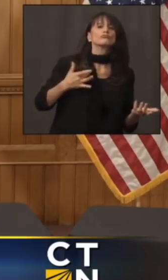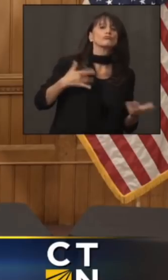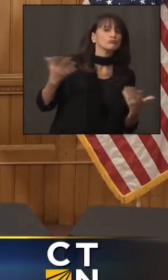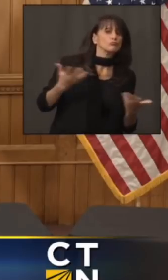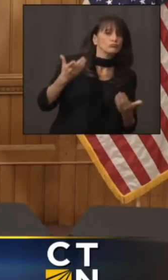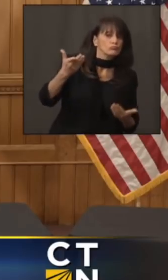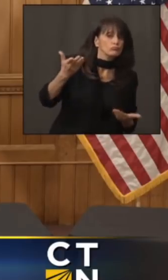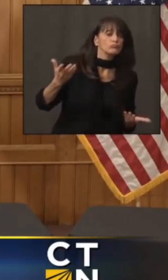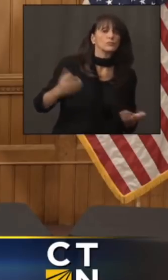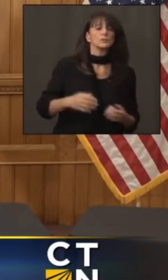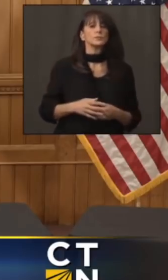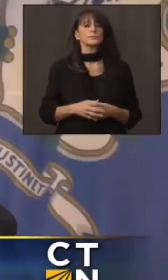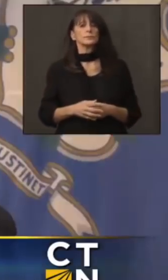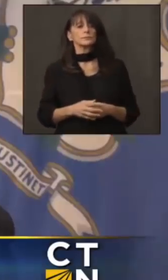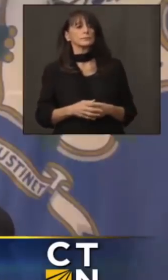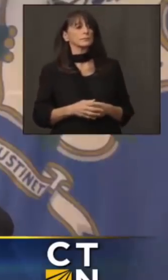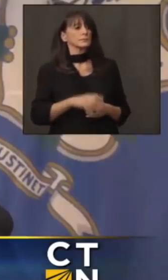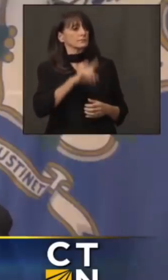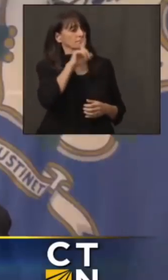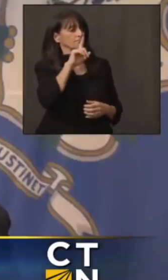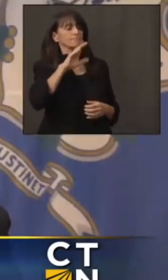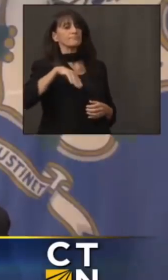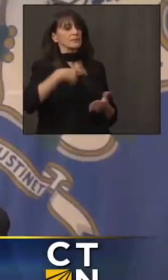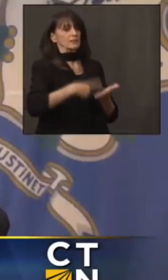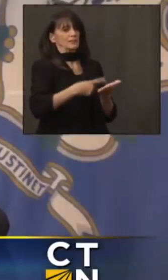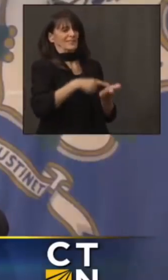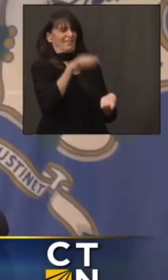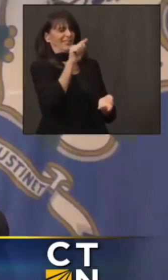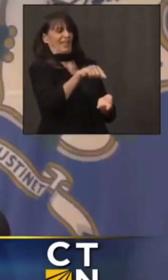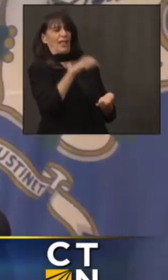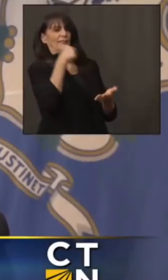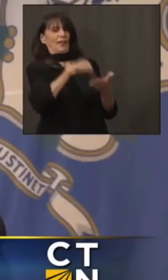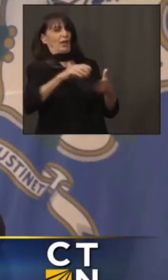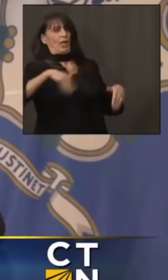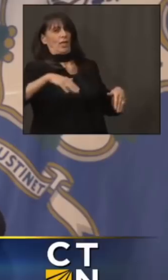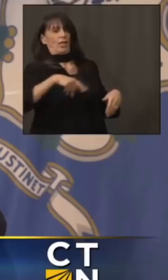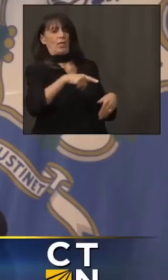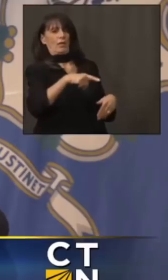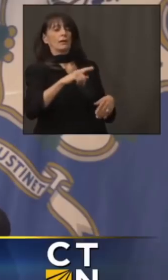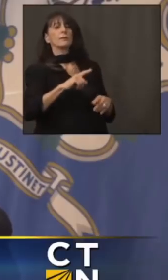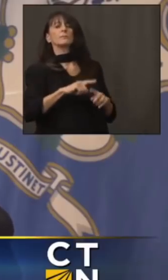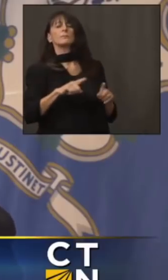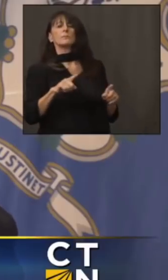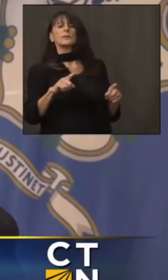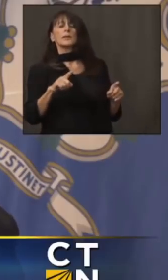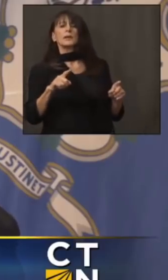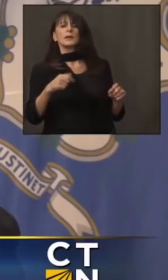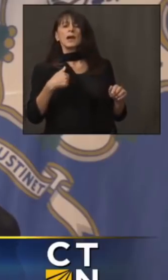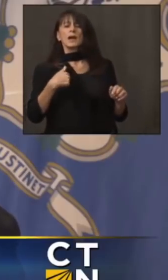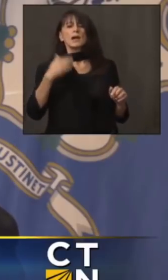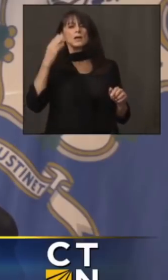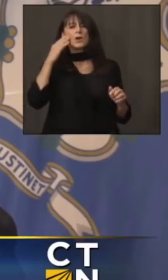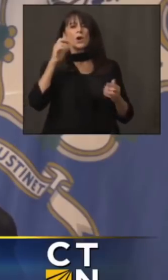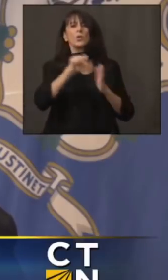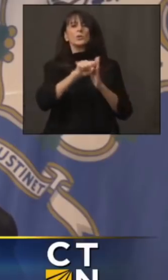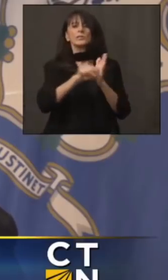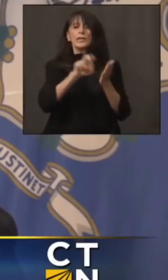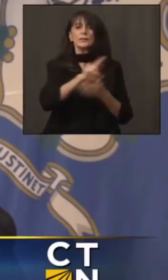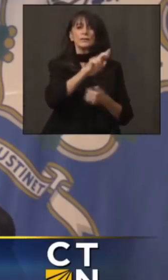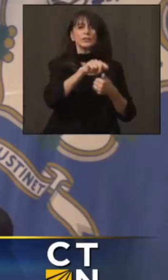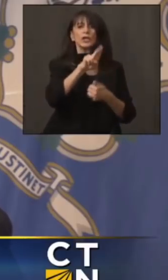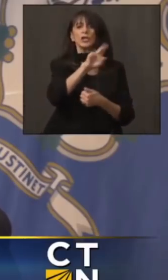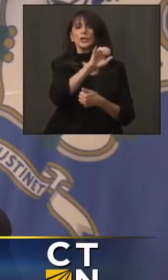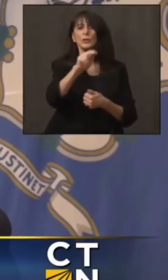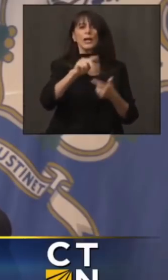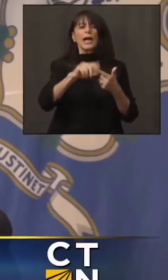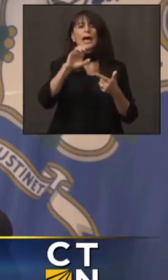about that? Well, I haven't talked to him about that particular letter, but I know that our state universities, UConn, as well